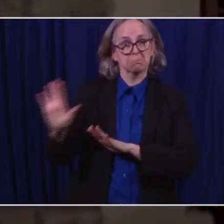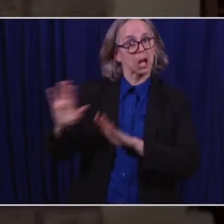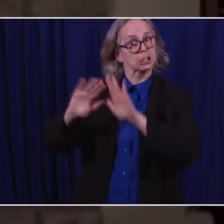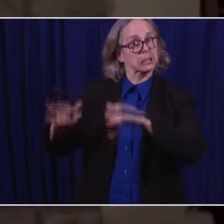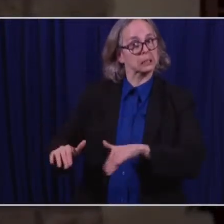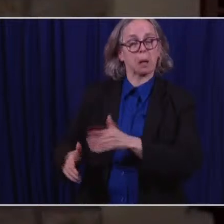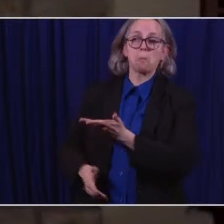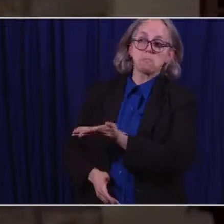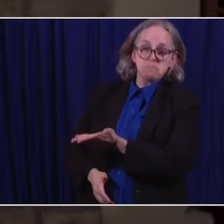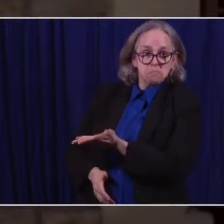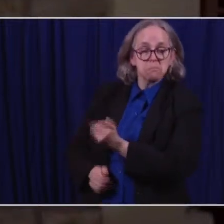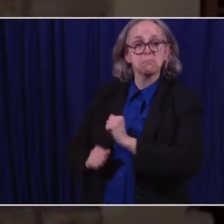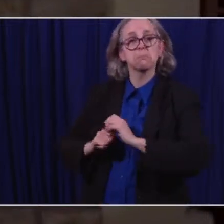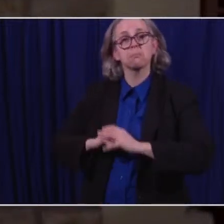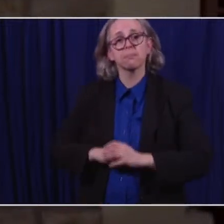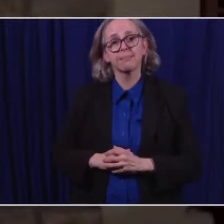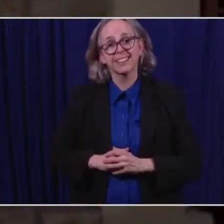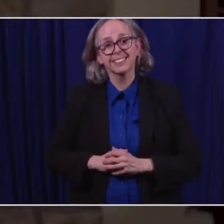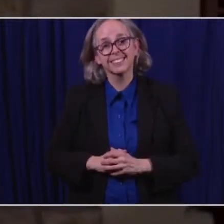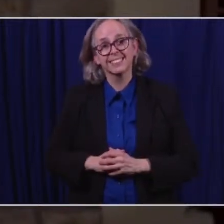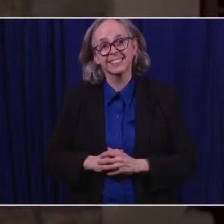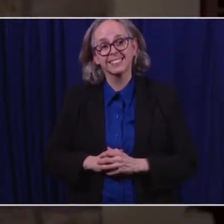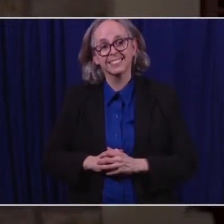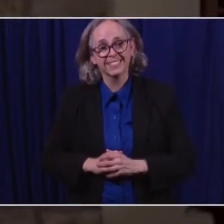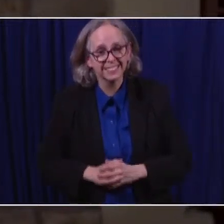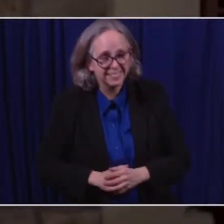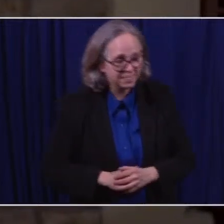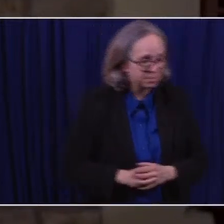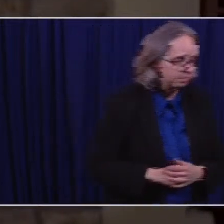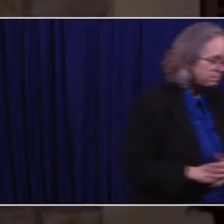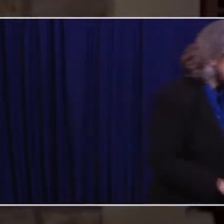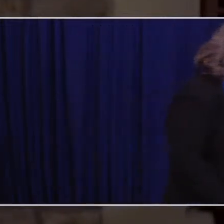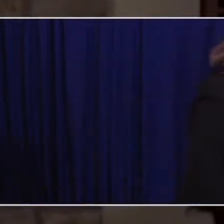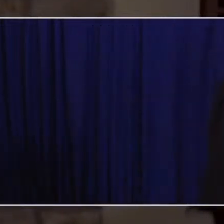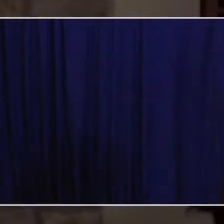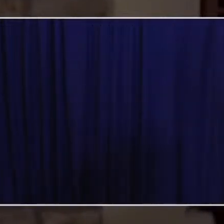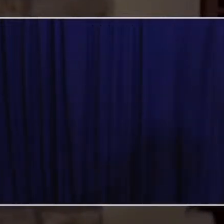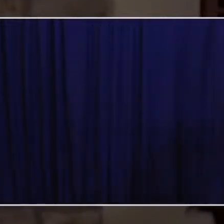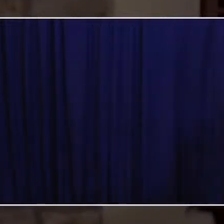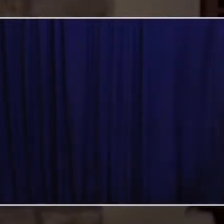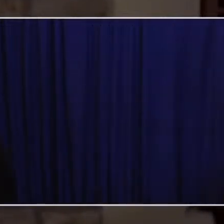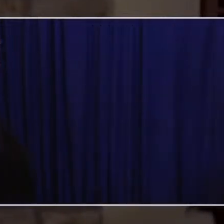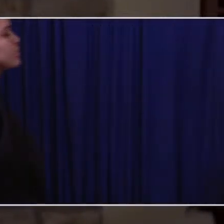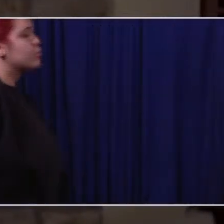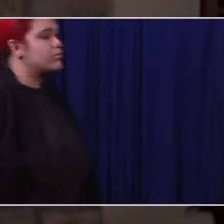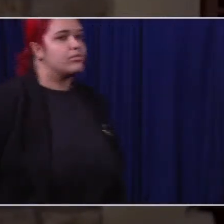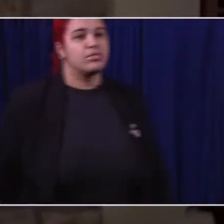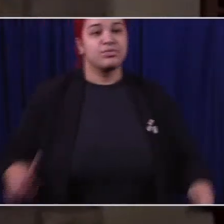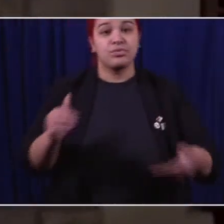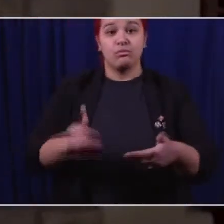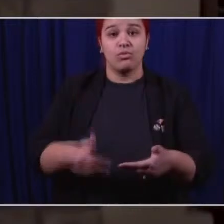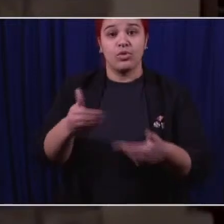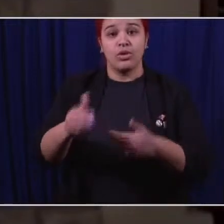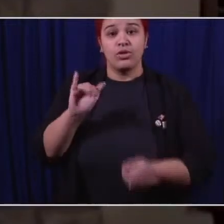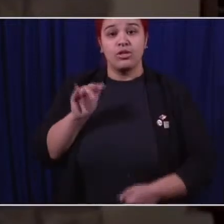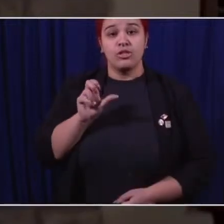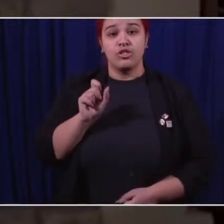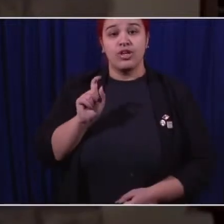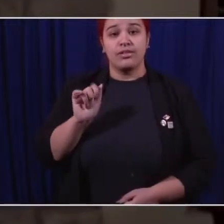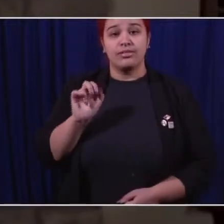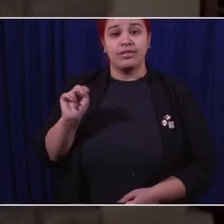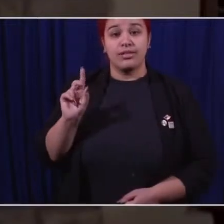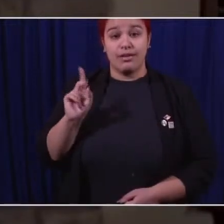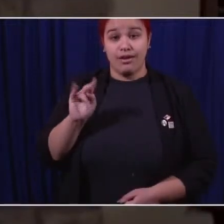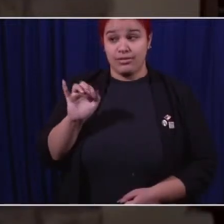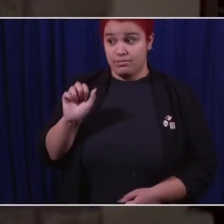announced. We'll go back to Justin Dennis at mahoningmatters.com. Hi, Governor. Sorry about that. Can you hear me now?